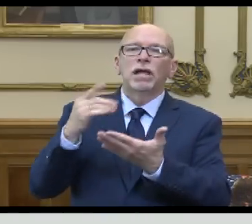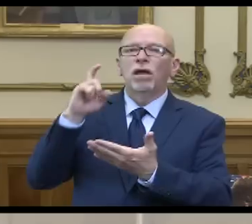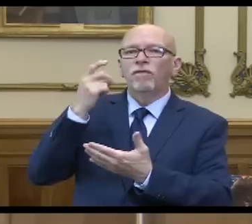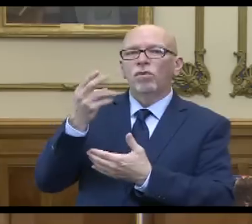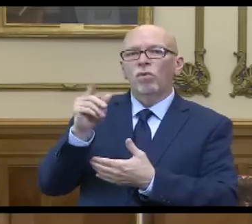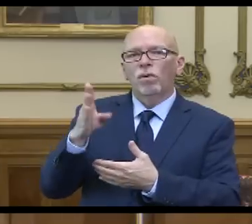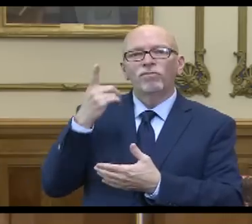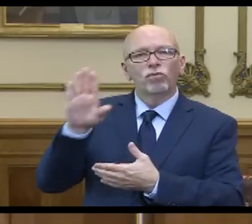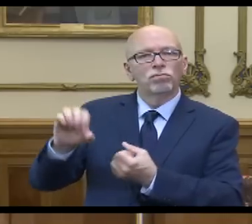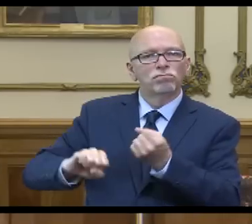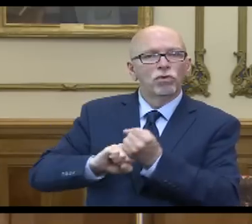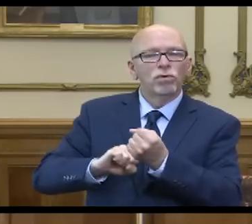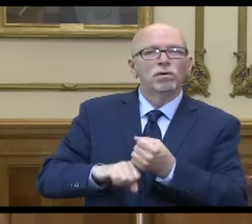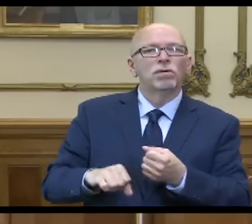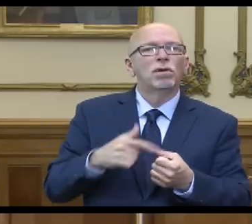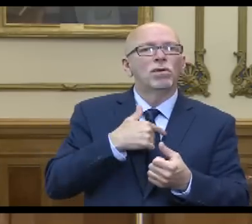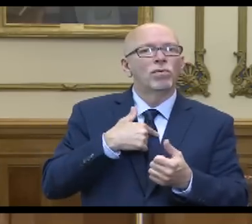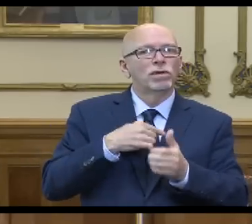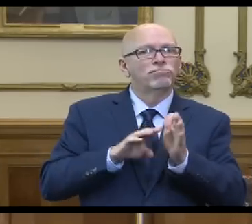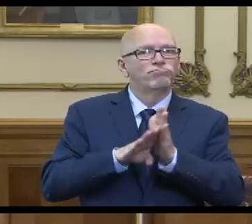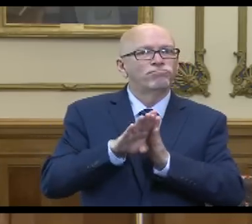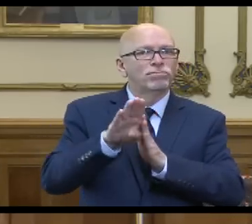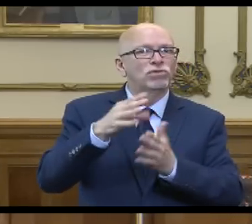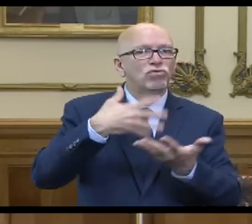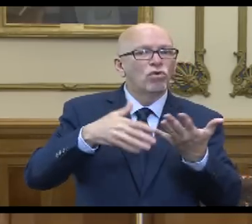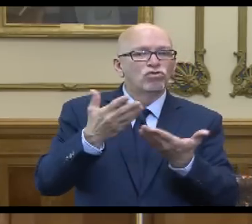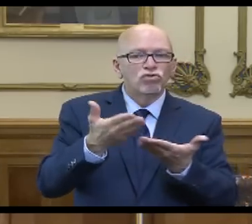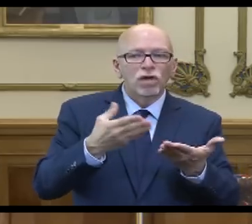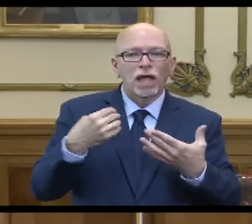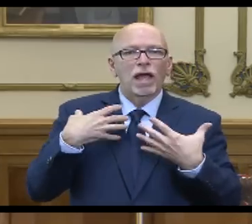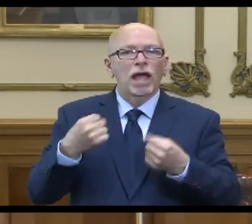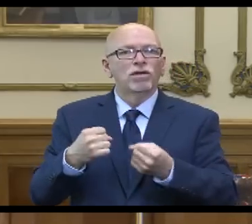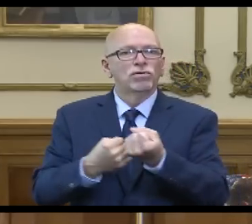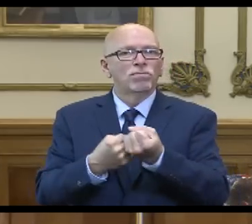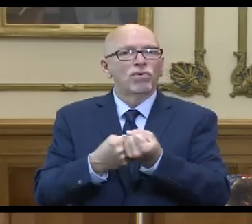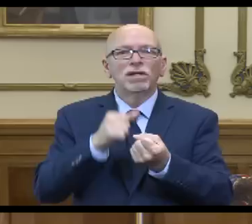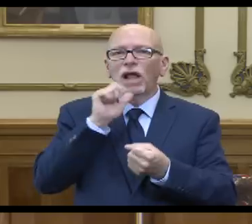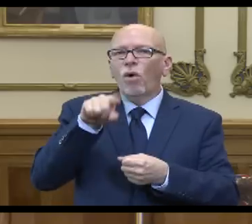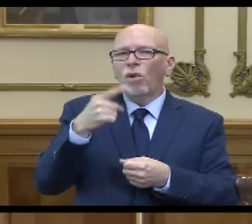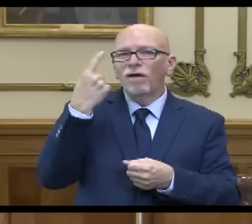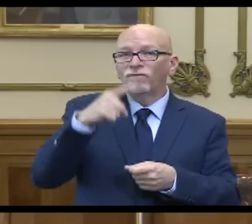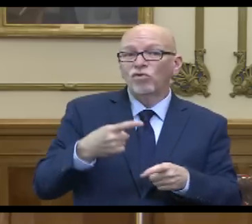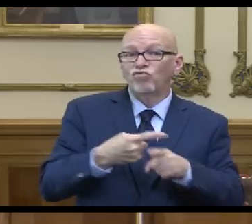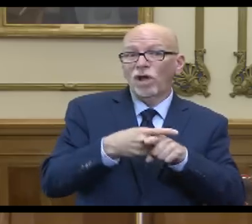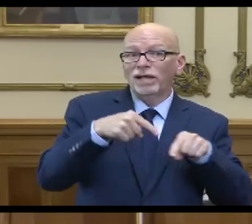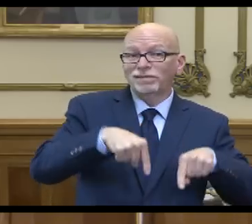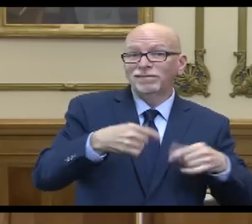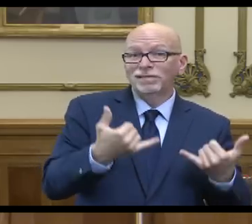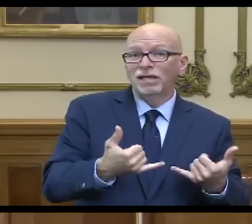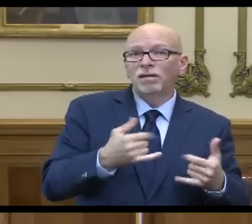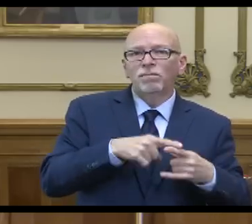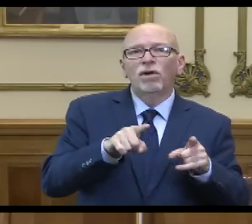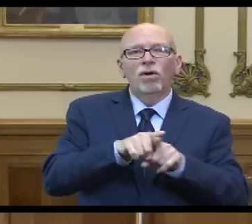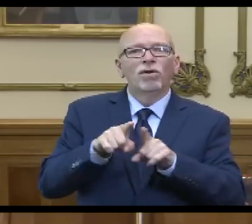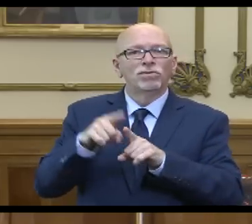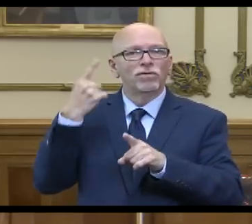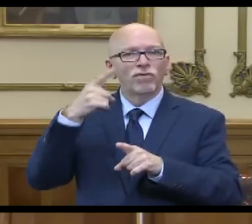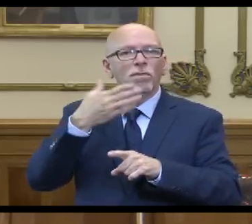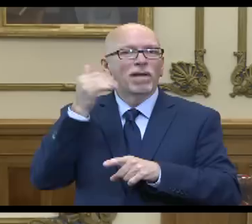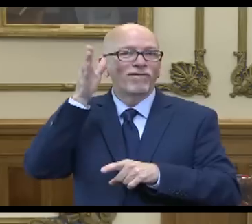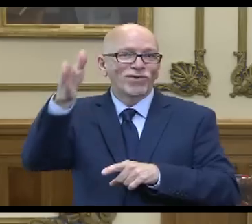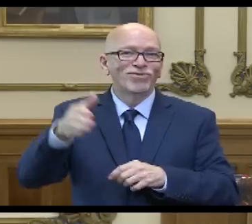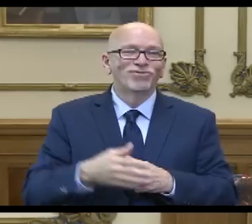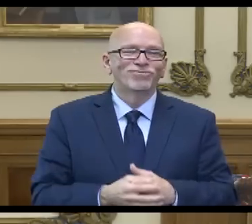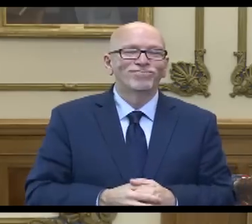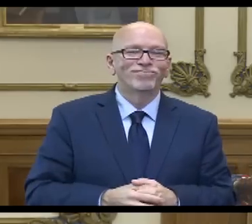Holcomb, for your support as we build social services and healthcare supports, not only for the crisis at hand, but also for a better future.